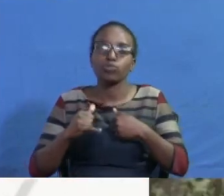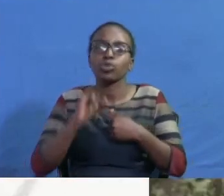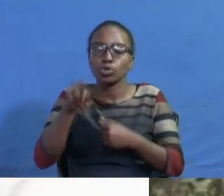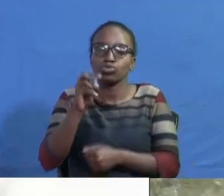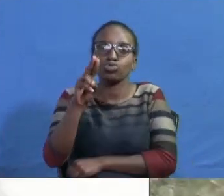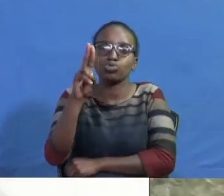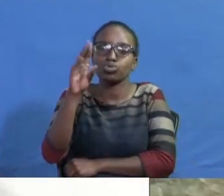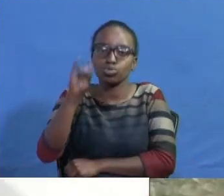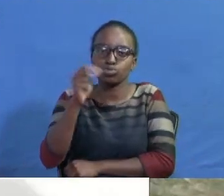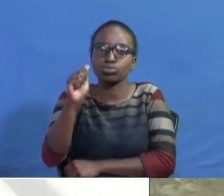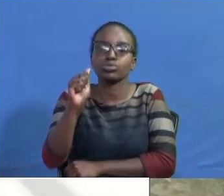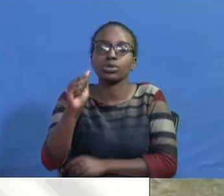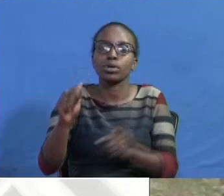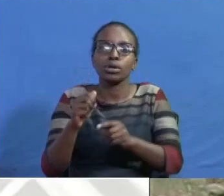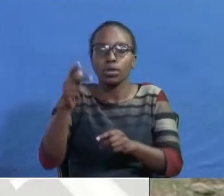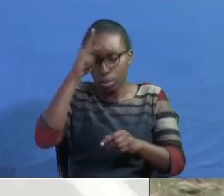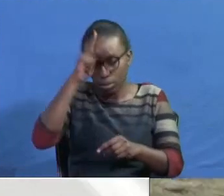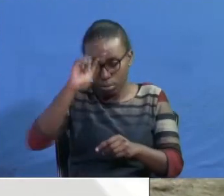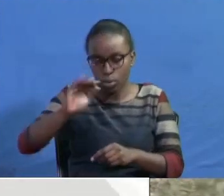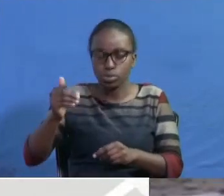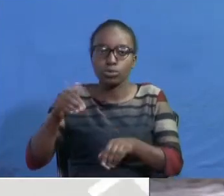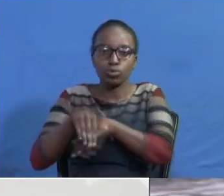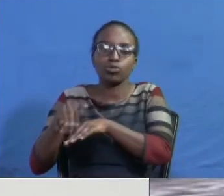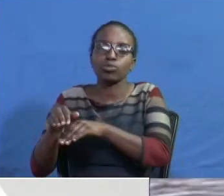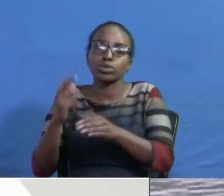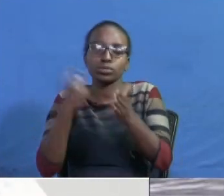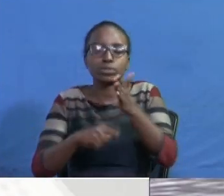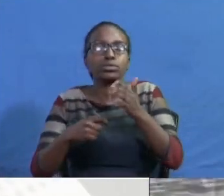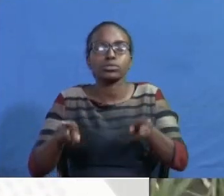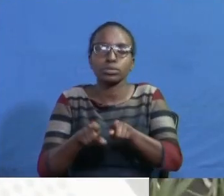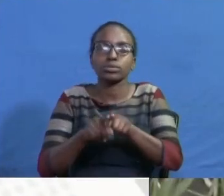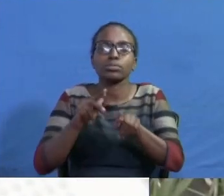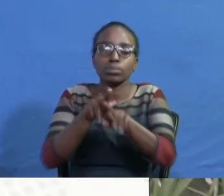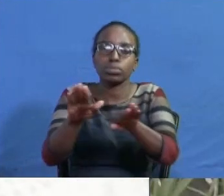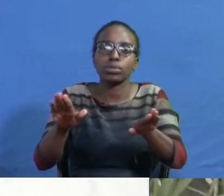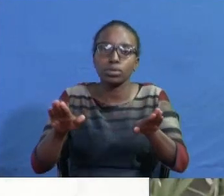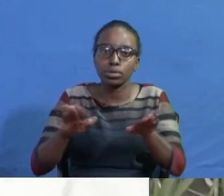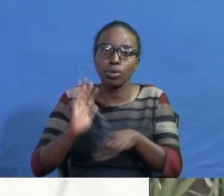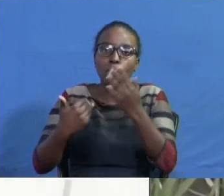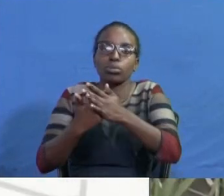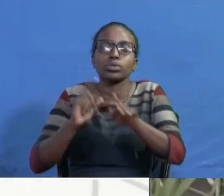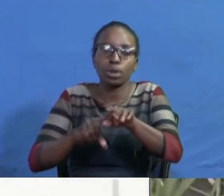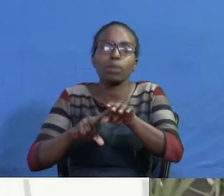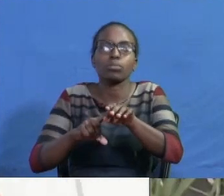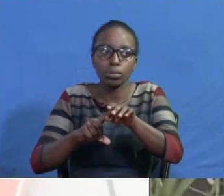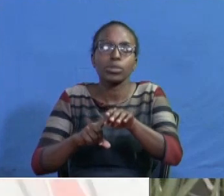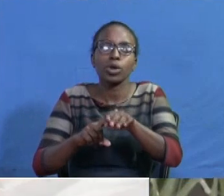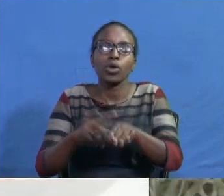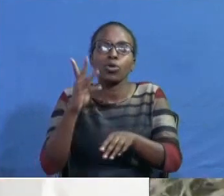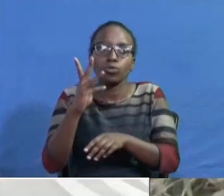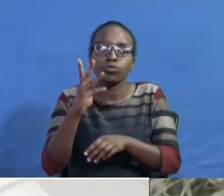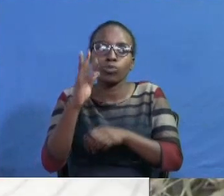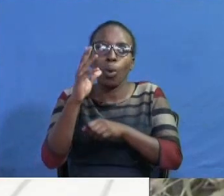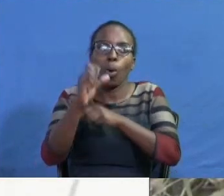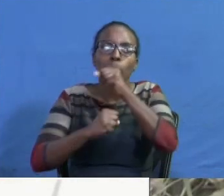County, following a series of hyena attacks in the area. Following a recent incident where a four-year-old child was